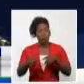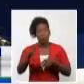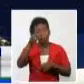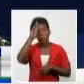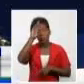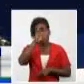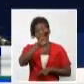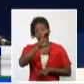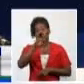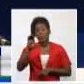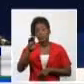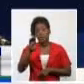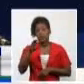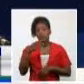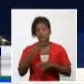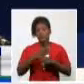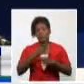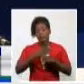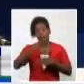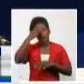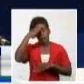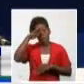de Santiago de Cuba.